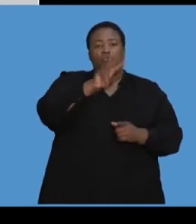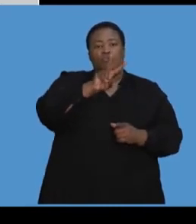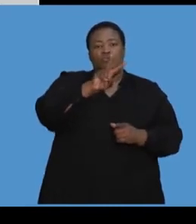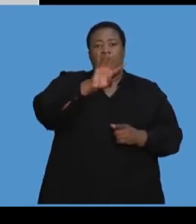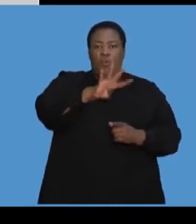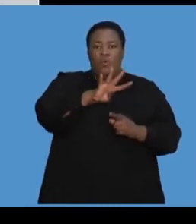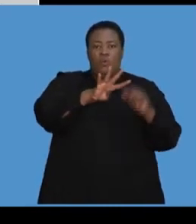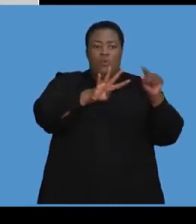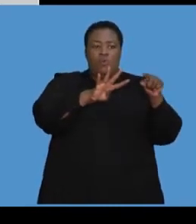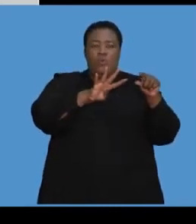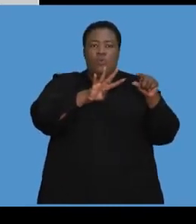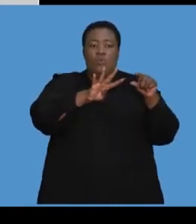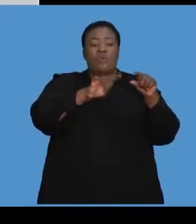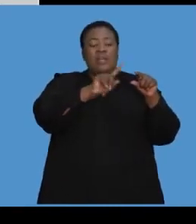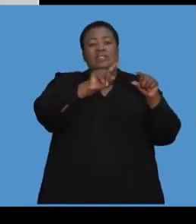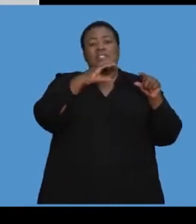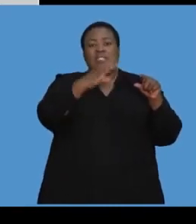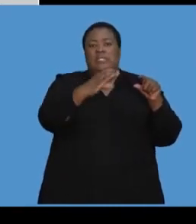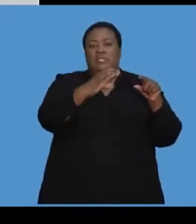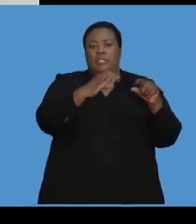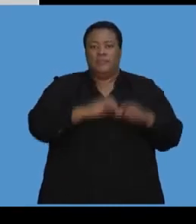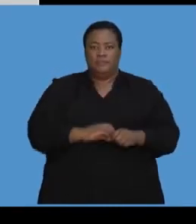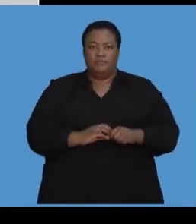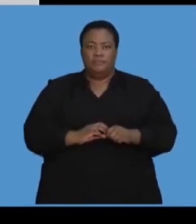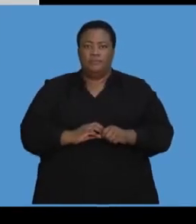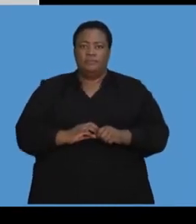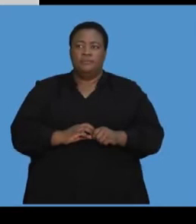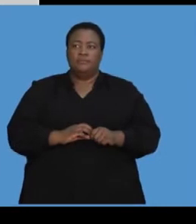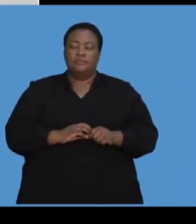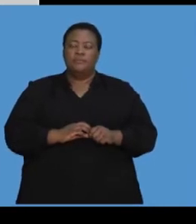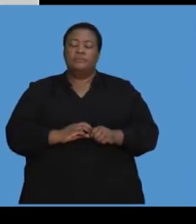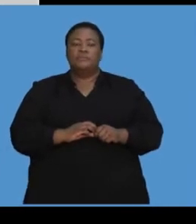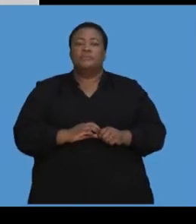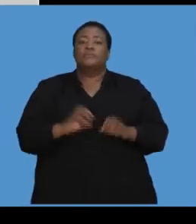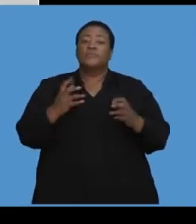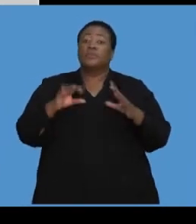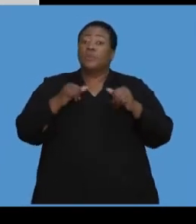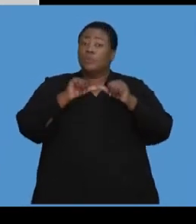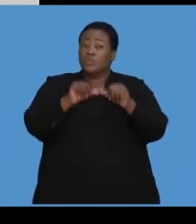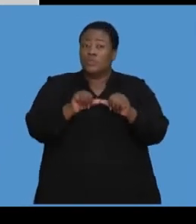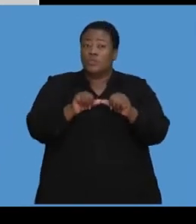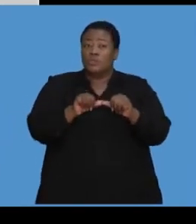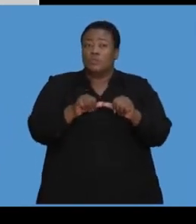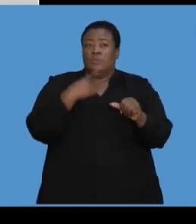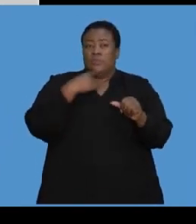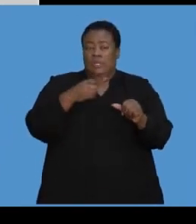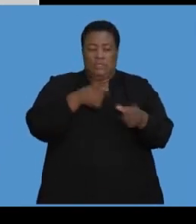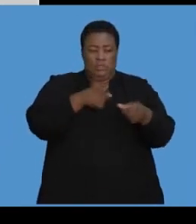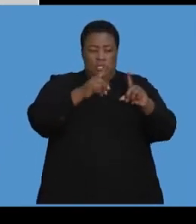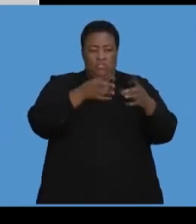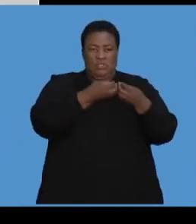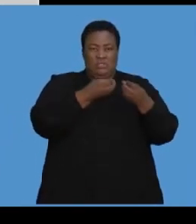is C. The answer there is C. Let's continue. It says harmful goods, for